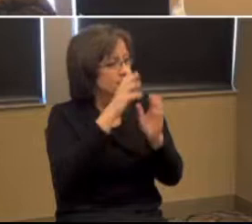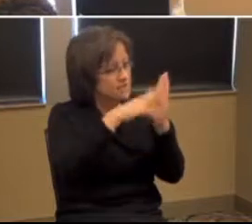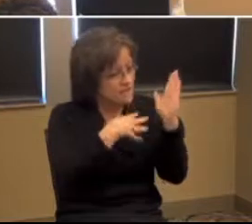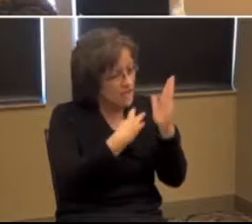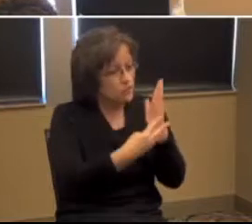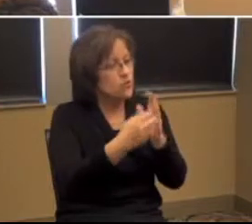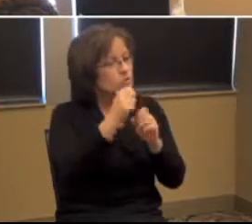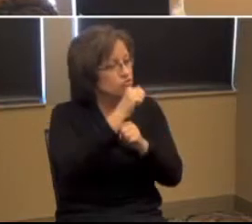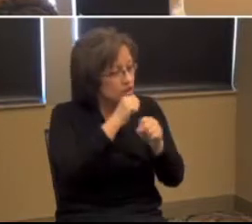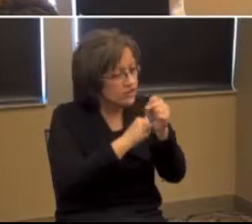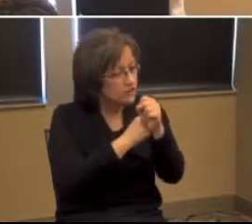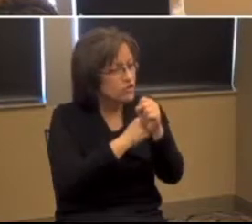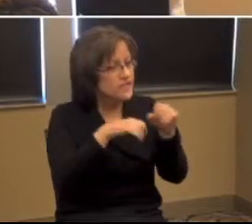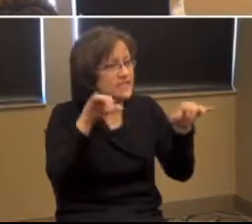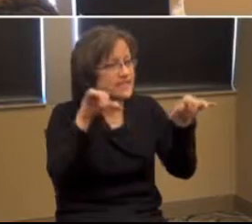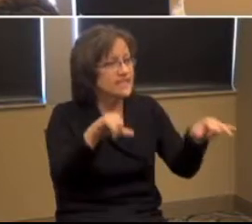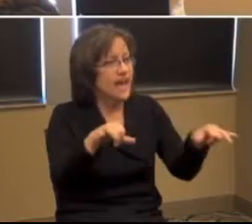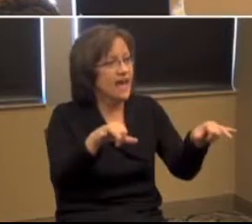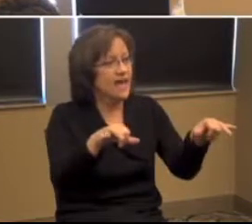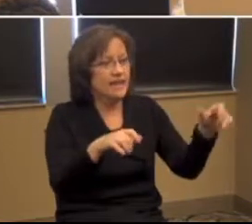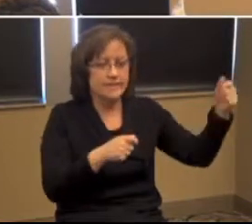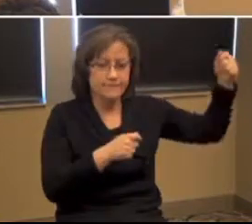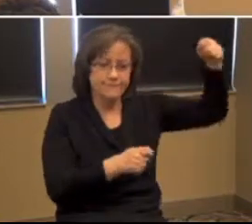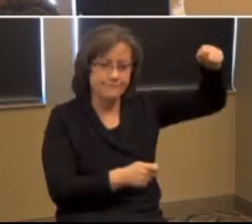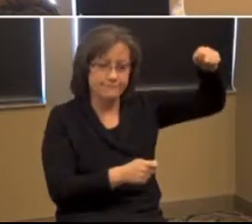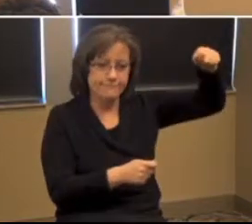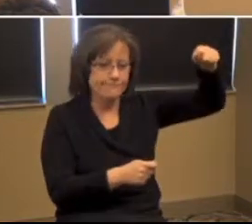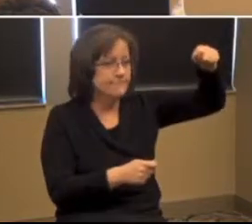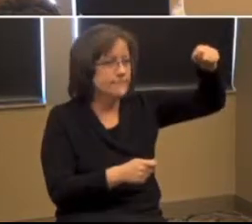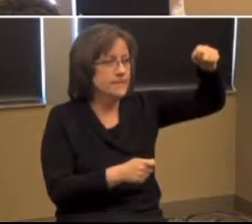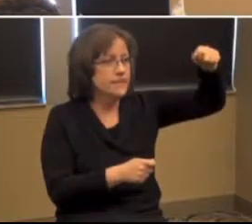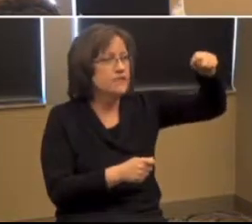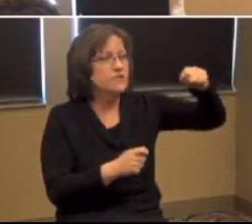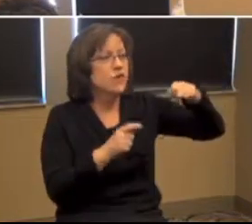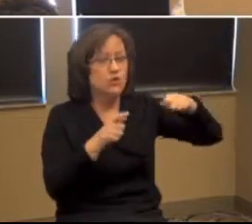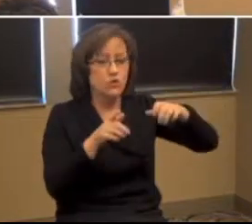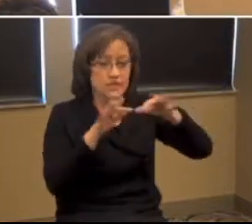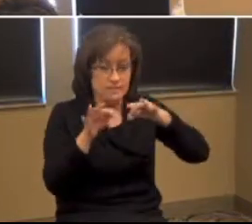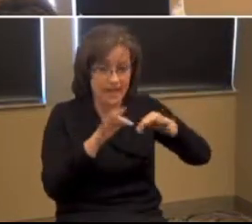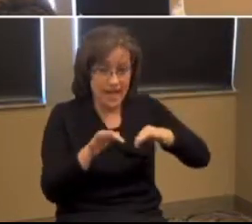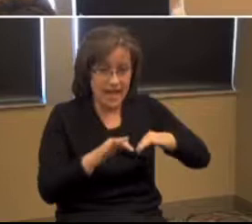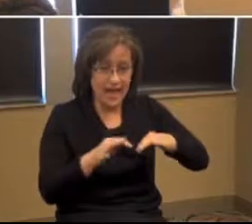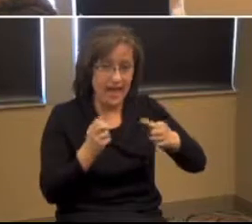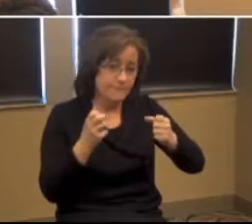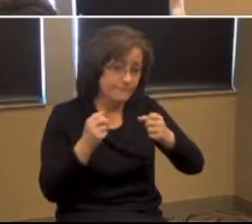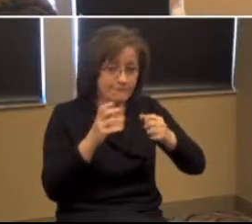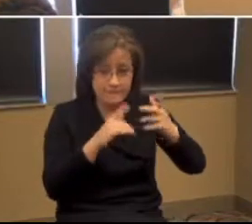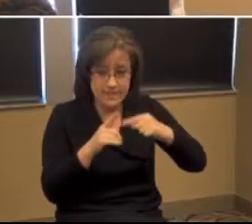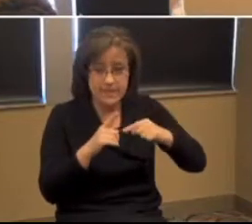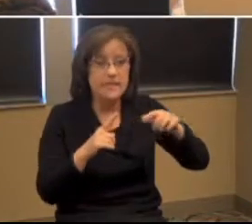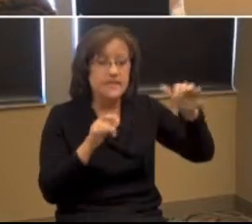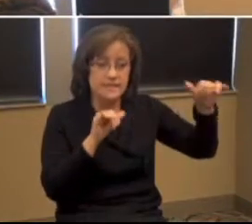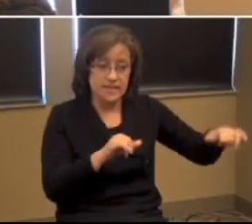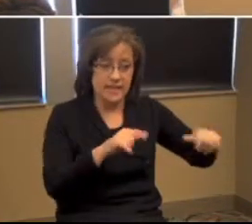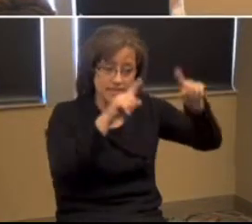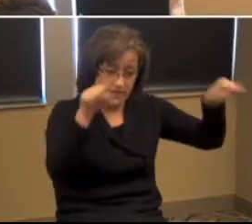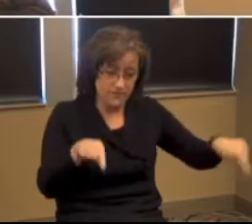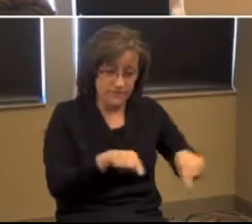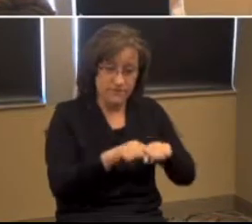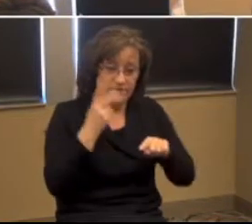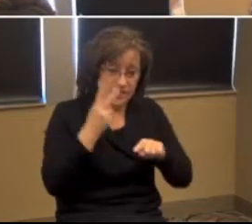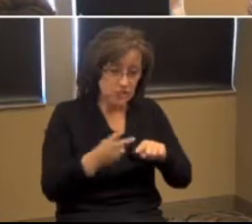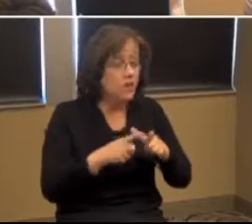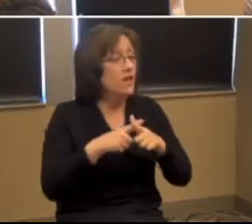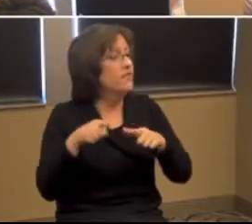that structure stay in place, because they're going to reference, re-reference, re-reference, re-reference. So that's just one